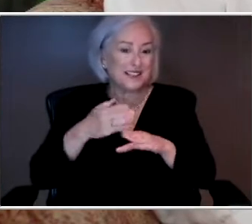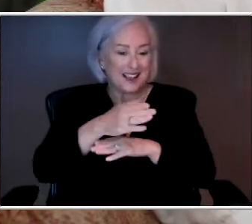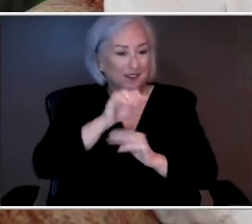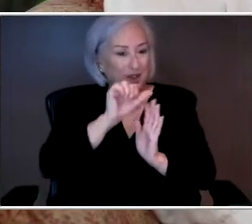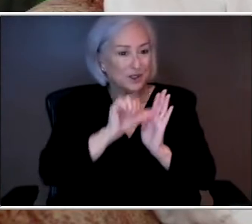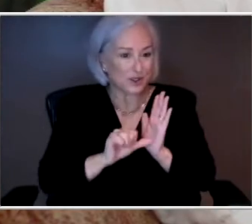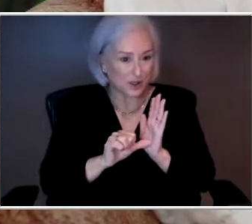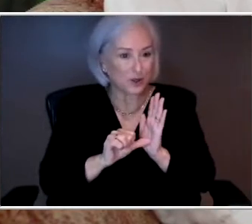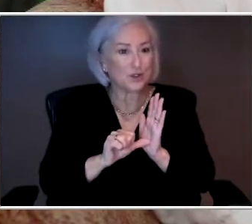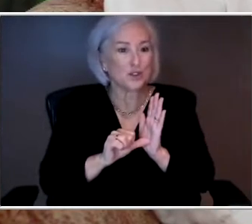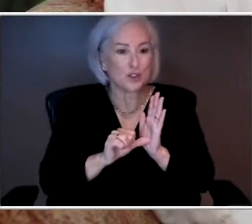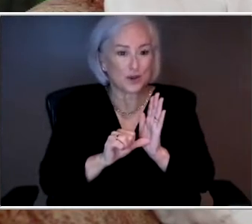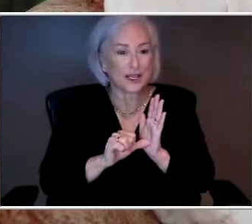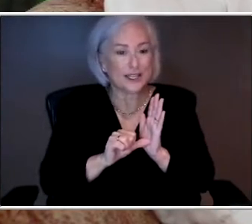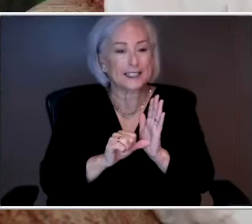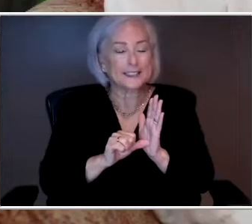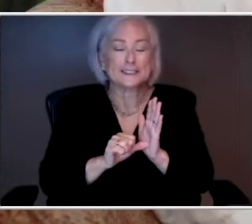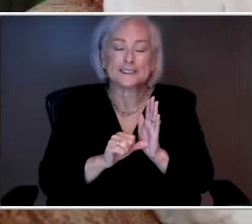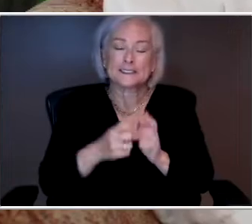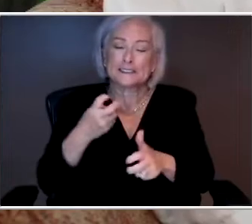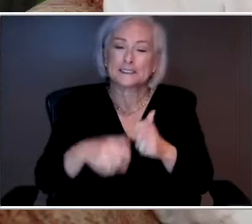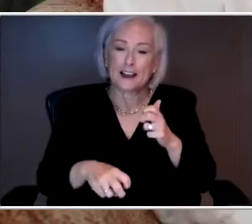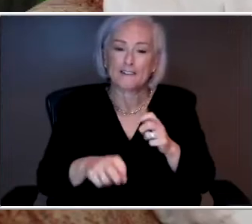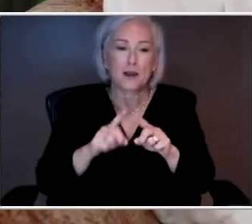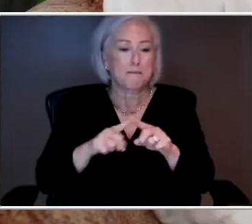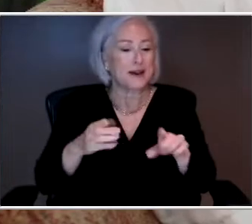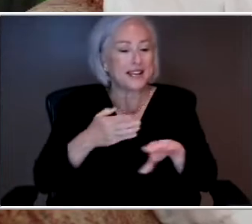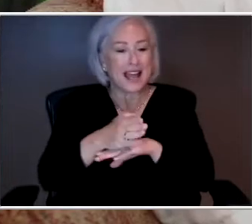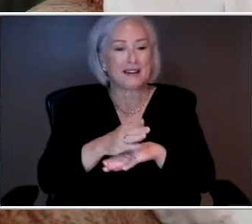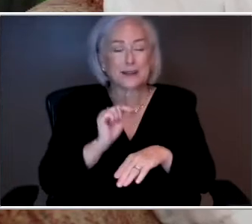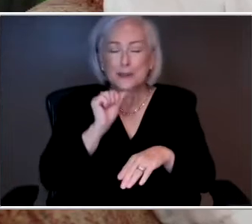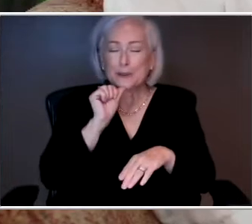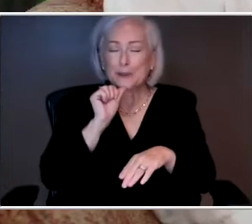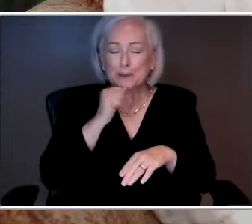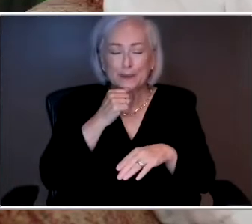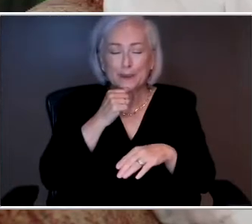soreness wears off, it's downhill from there. It'll be